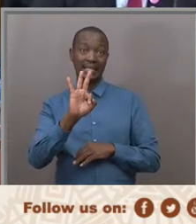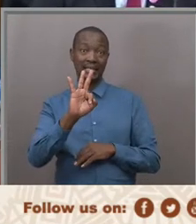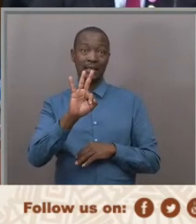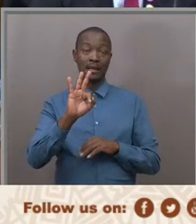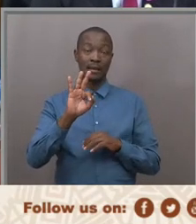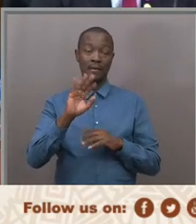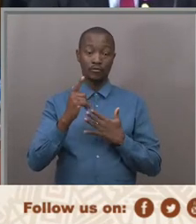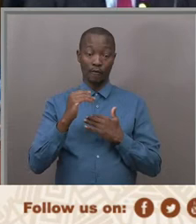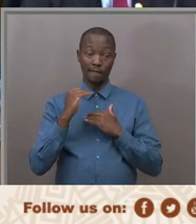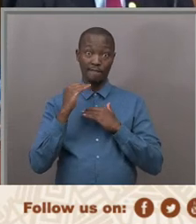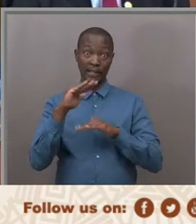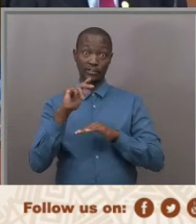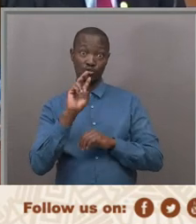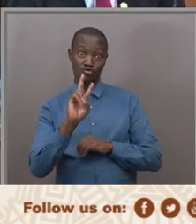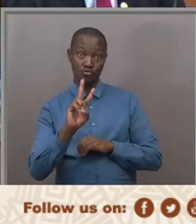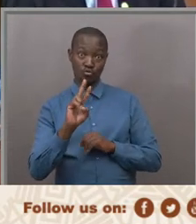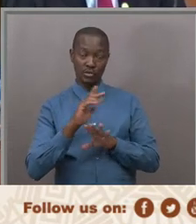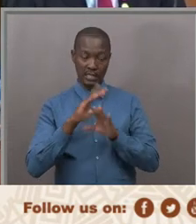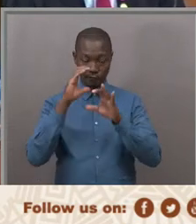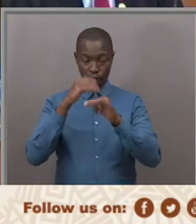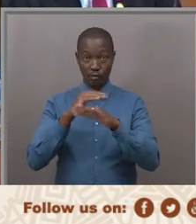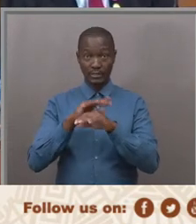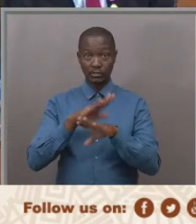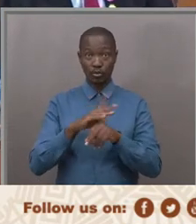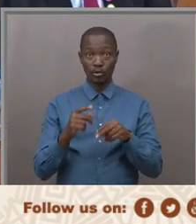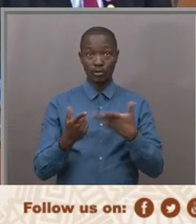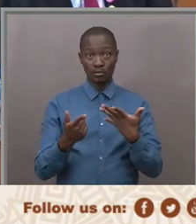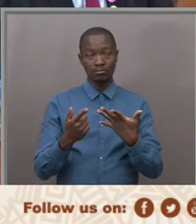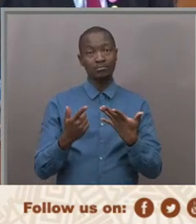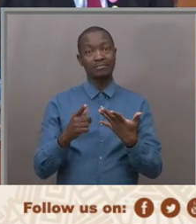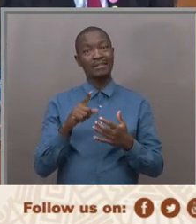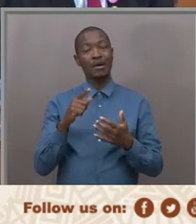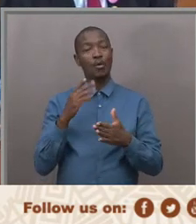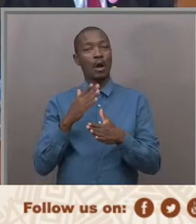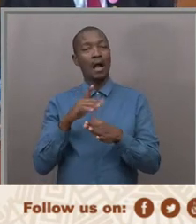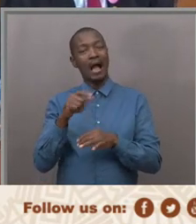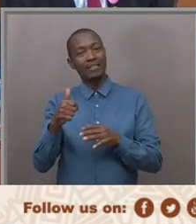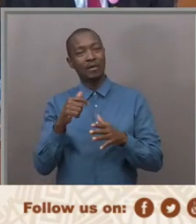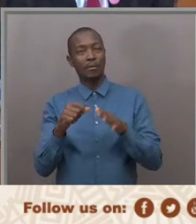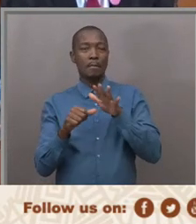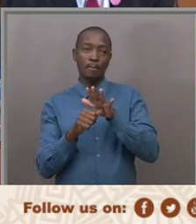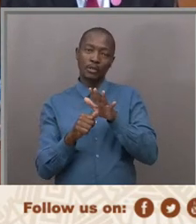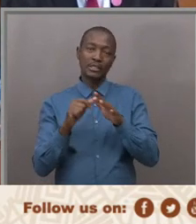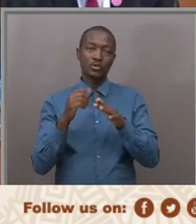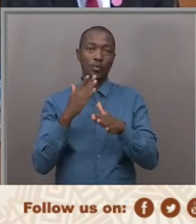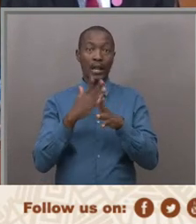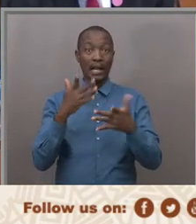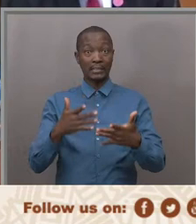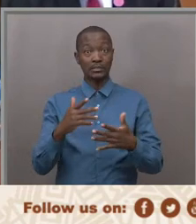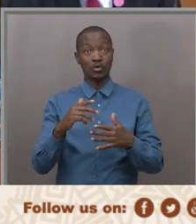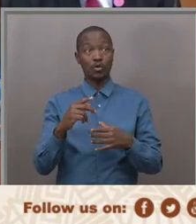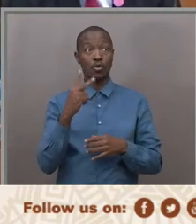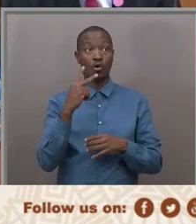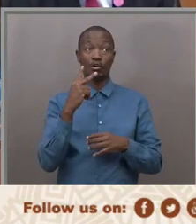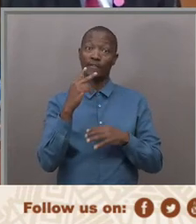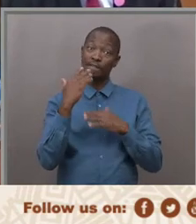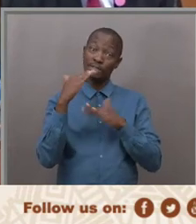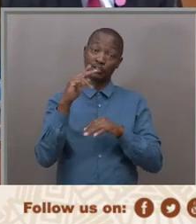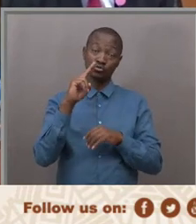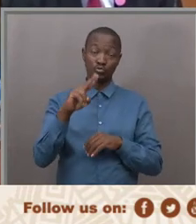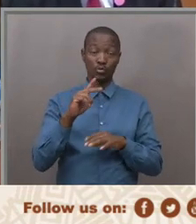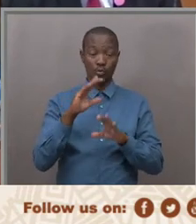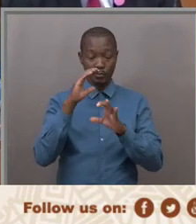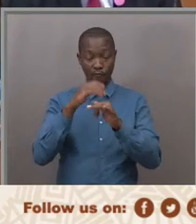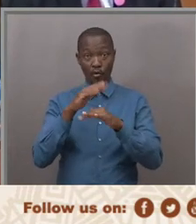phase two that focuses on essential workers, and in that phase two, we are going to be focusing on